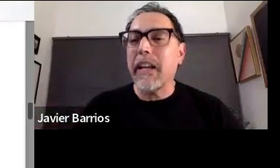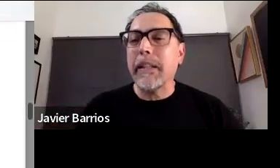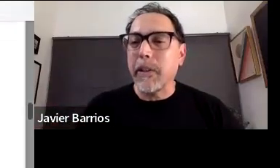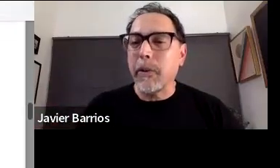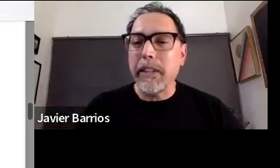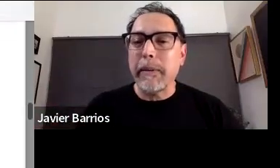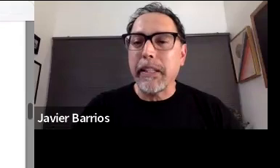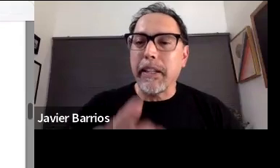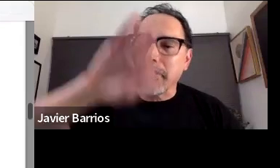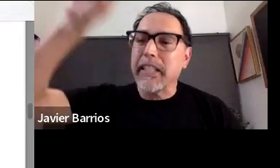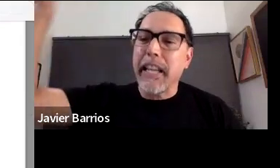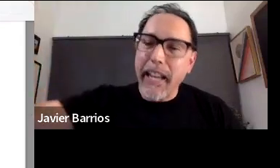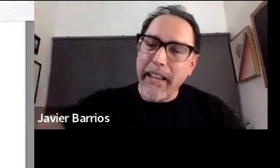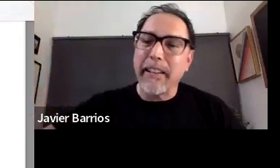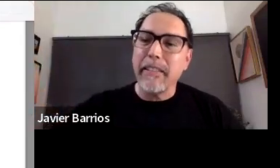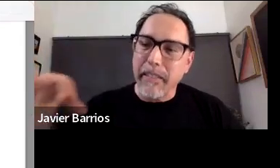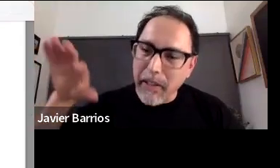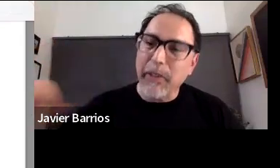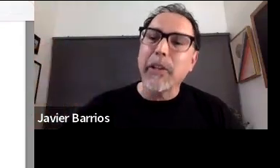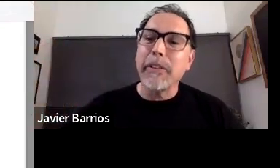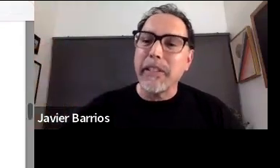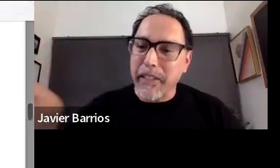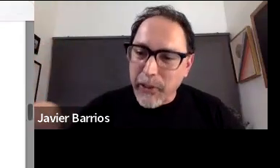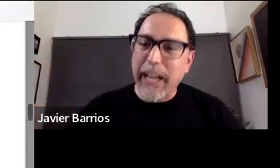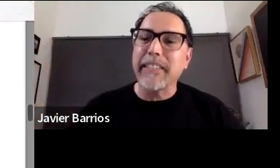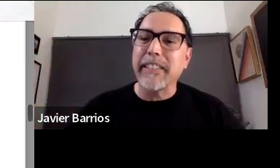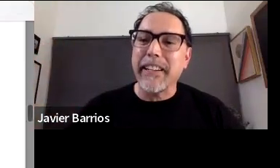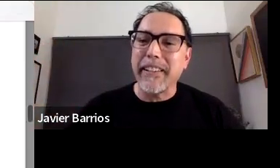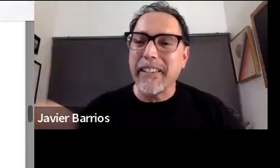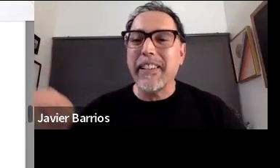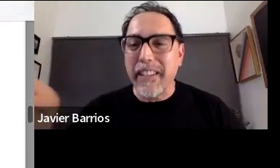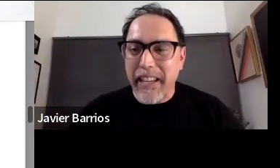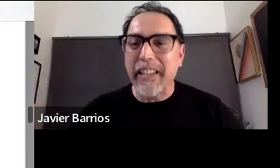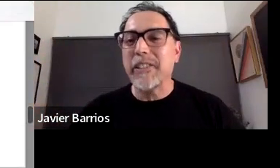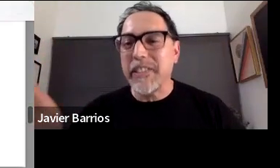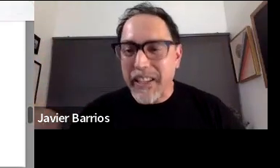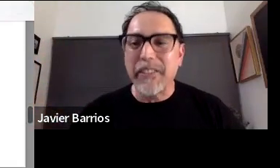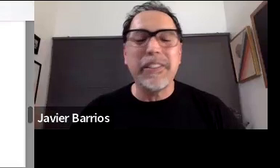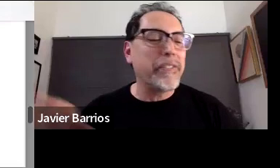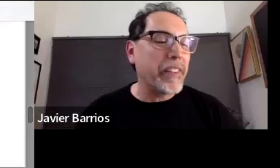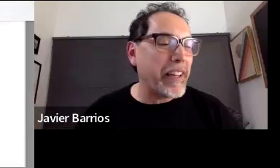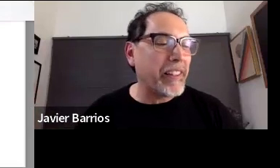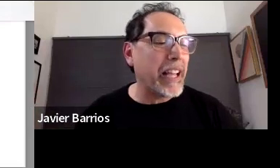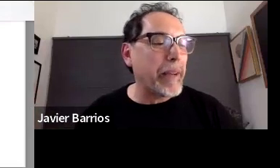lair. I thought about the whole thing about the lair because at the end, you know, you go into the dragon's lair again, you know, for the final